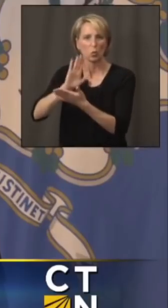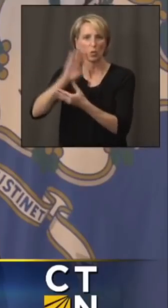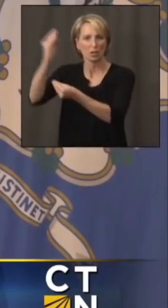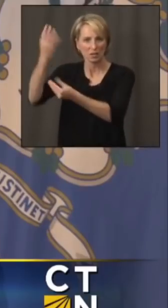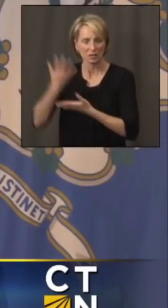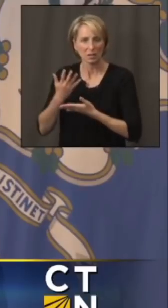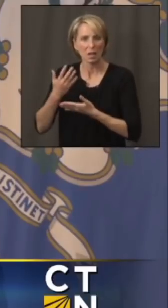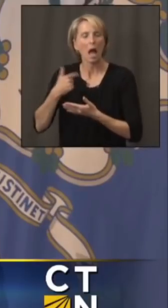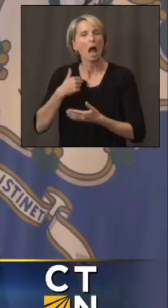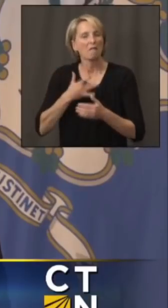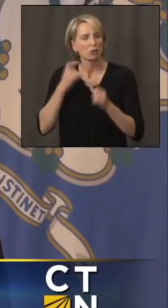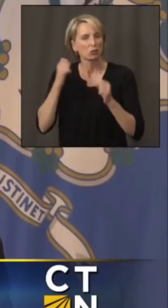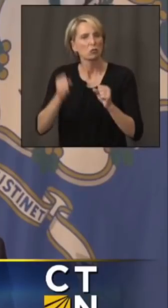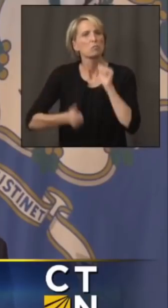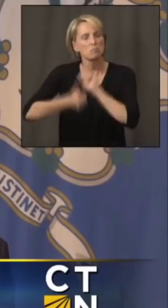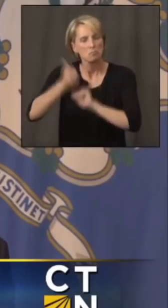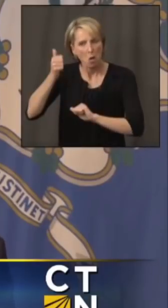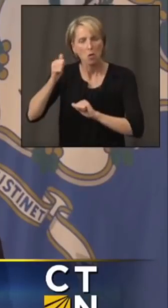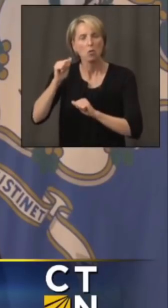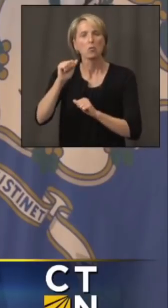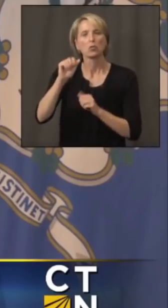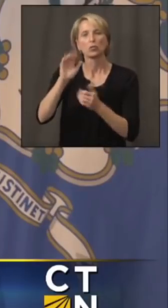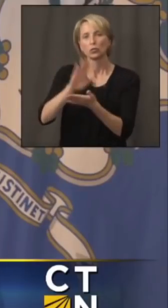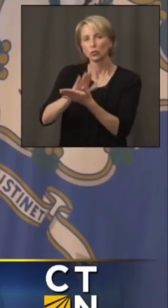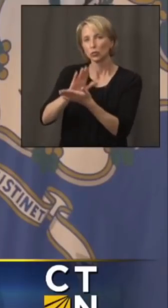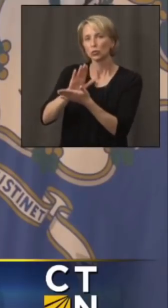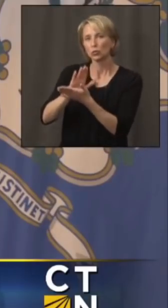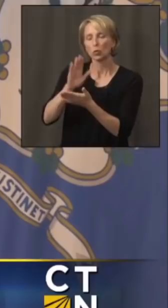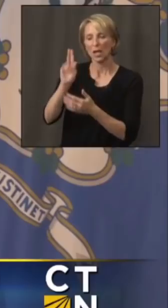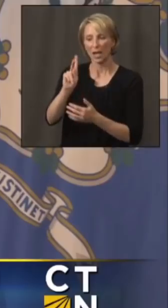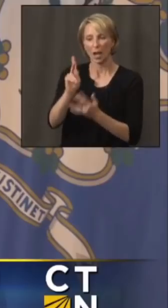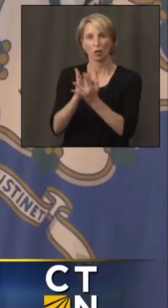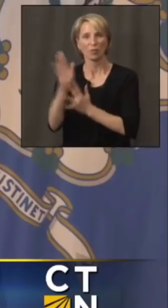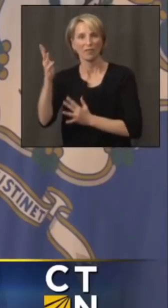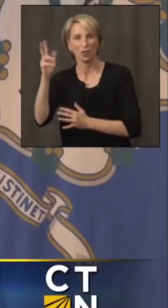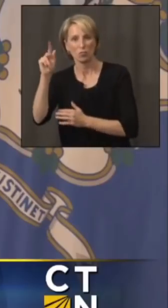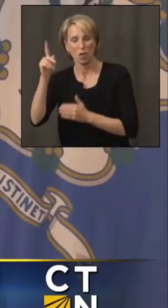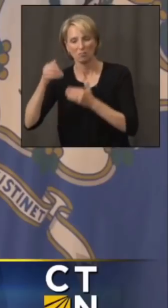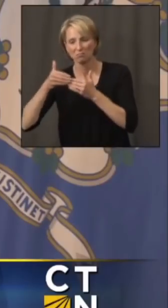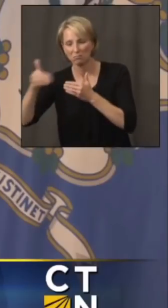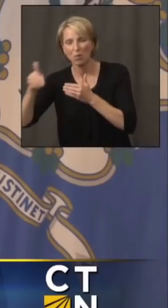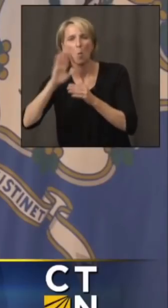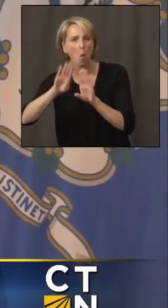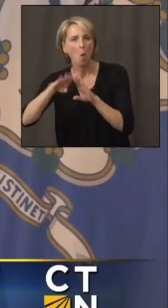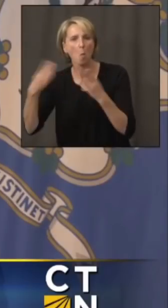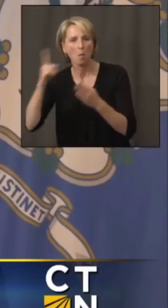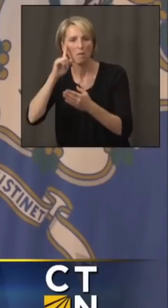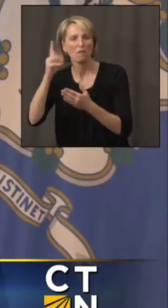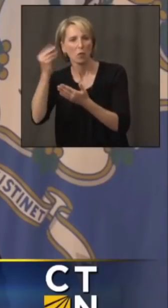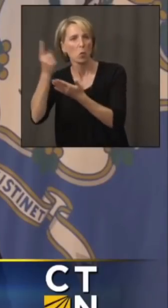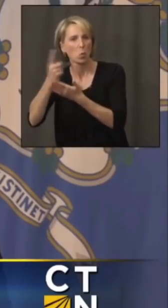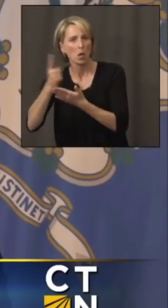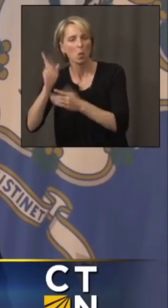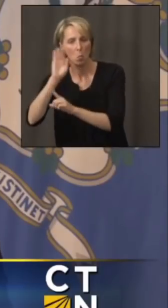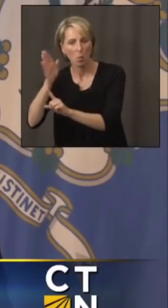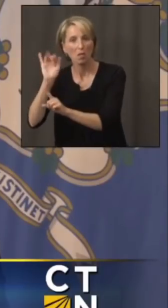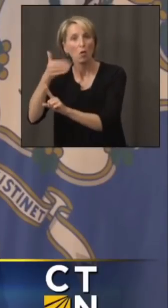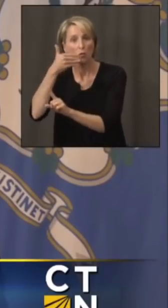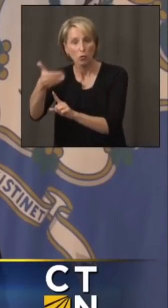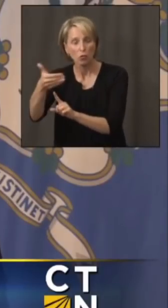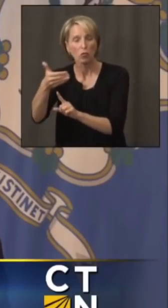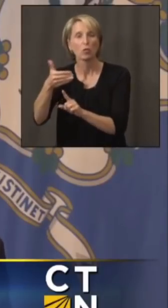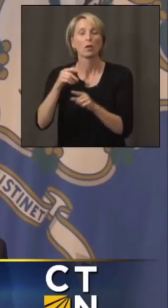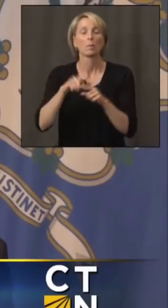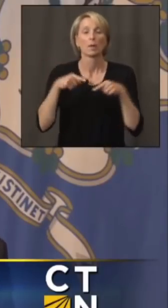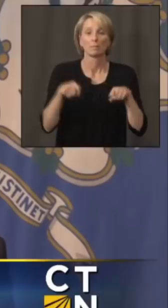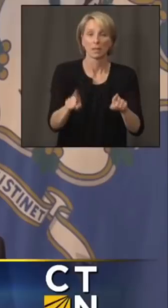find a majority of them will do that. At least a majority over the next few weeks will be doing that, and that's a good thing. In the meantime,